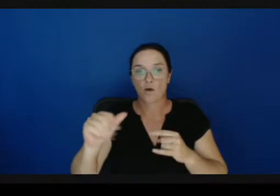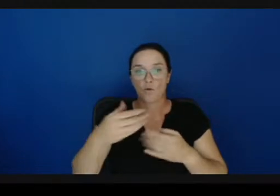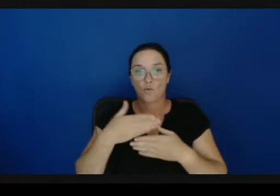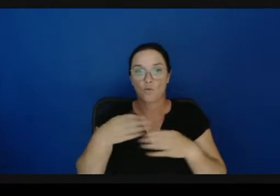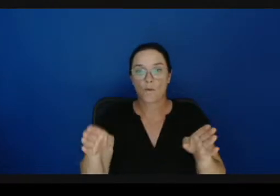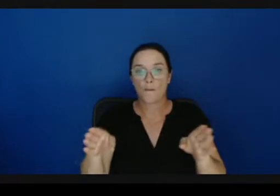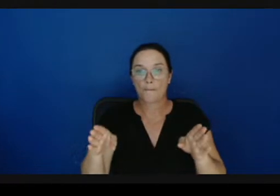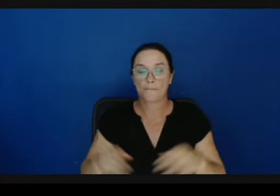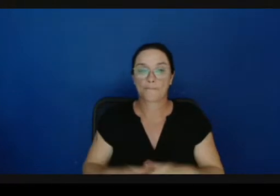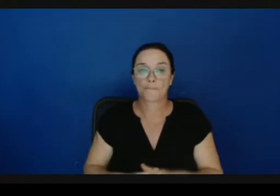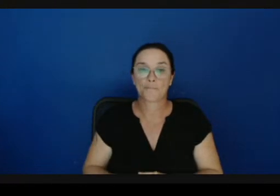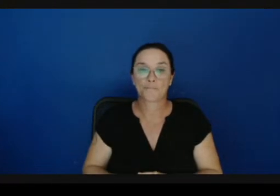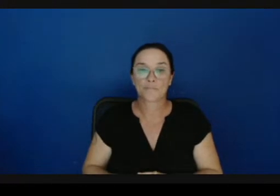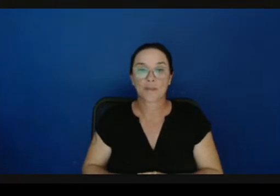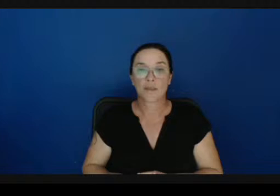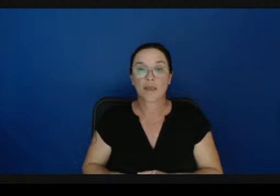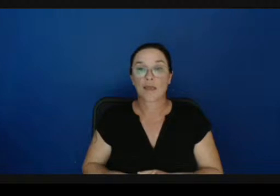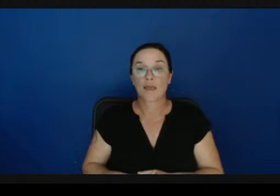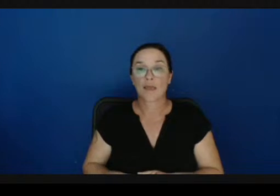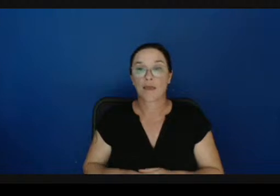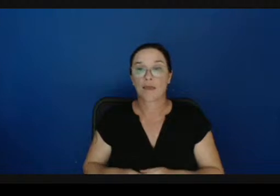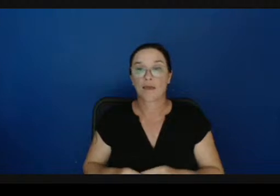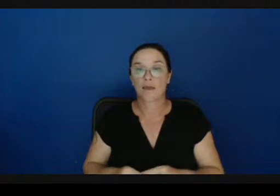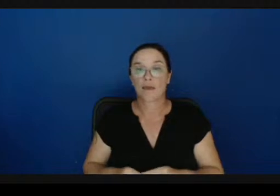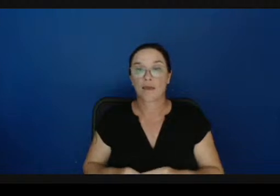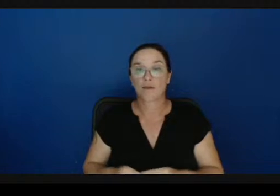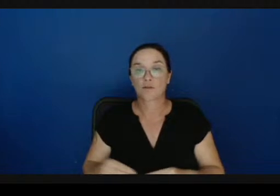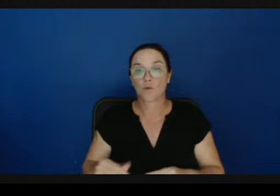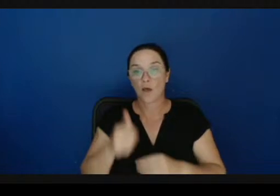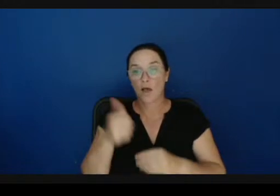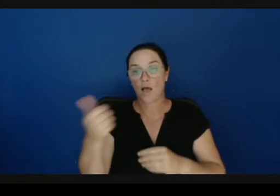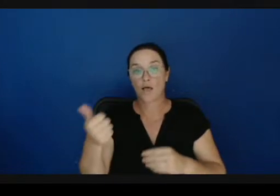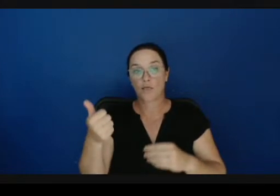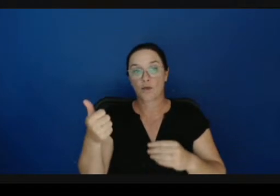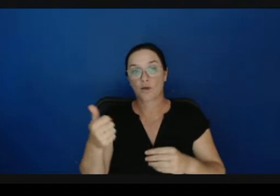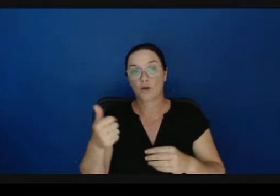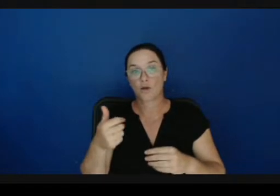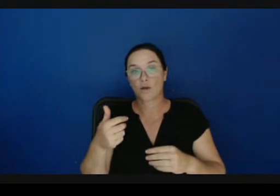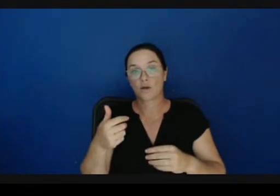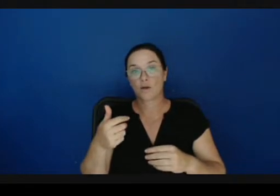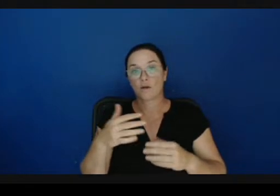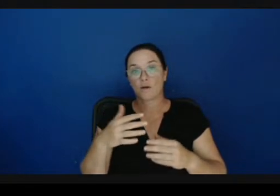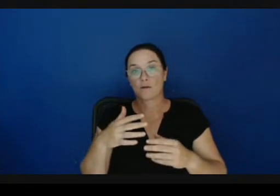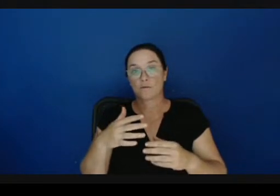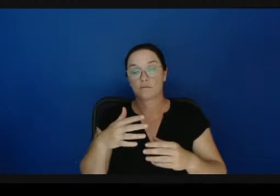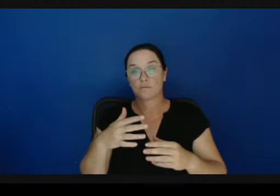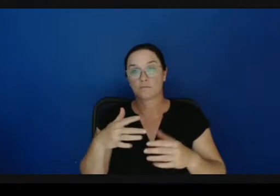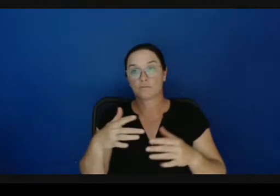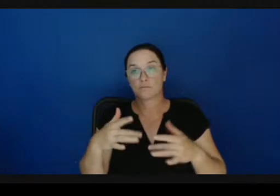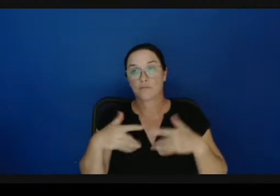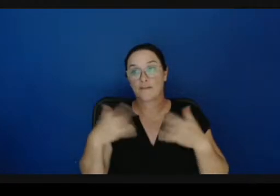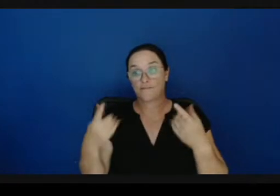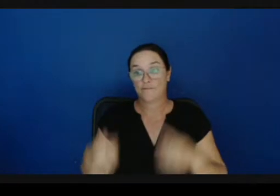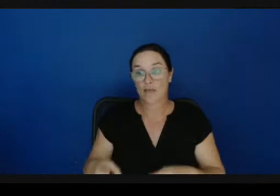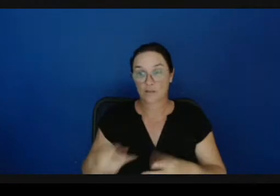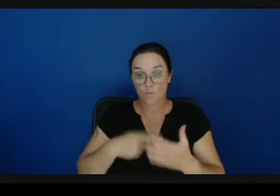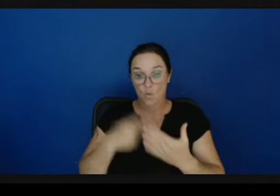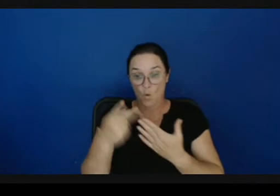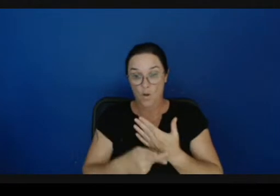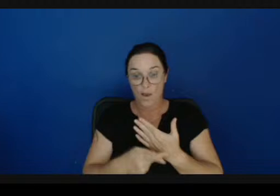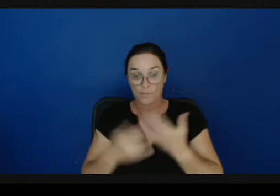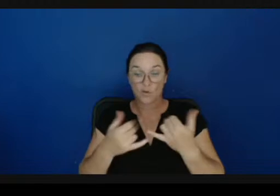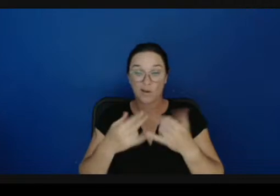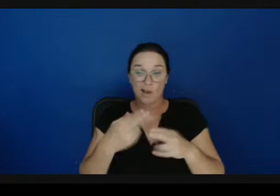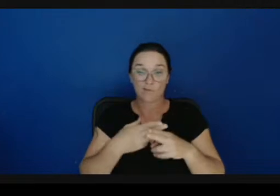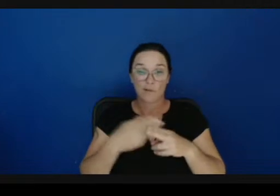this is going on, After Dark in the Park, Naleo Manu, and other park programs held at the KFC auditorium are temporarily